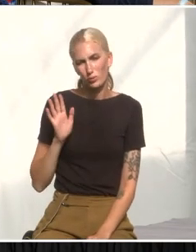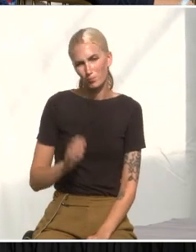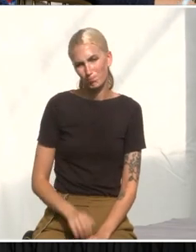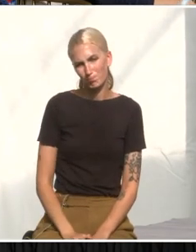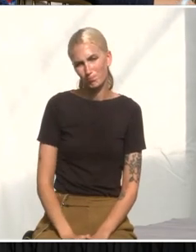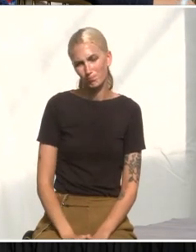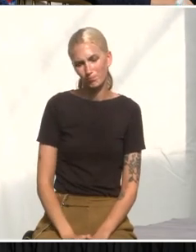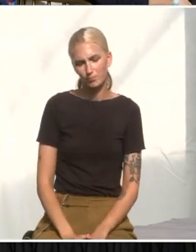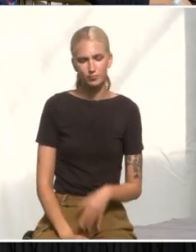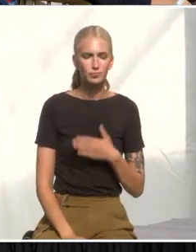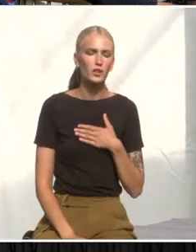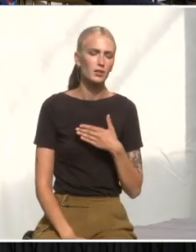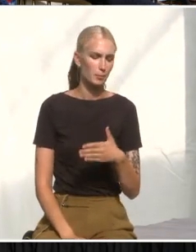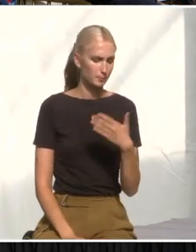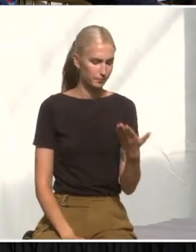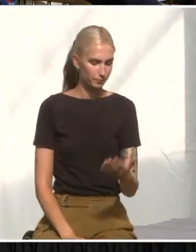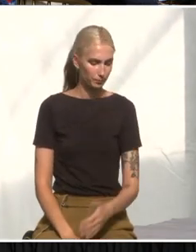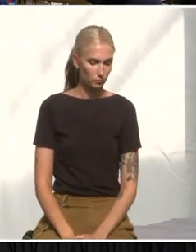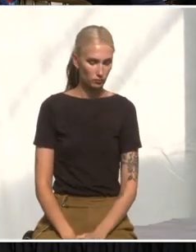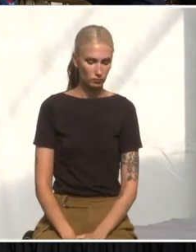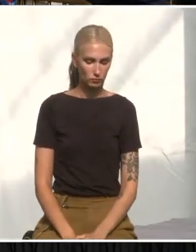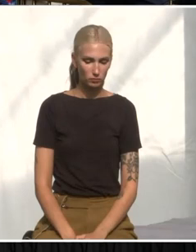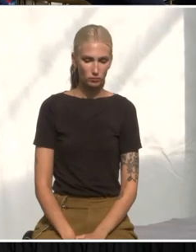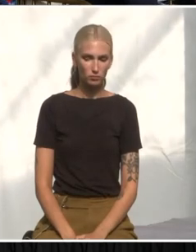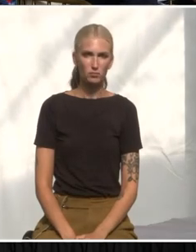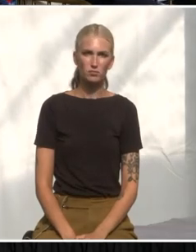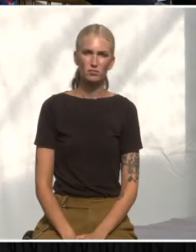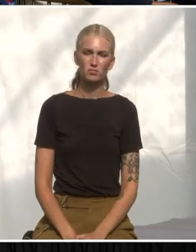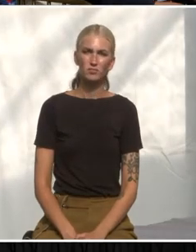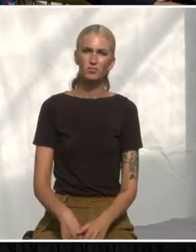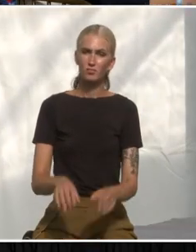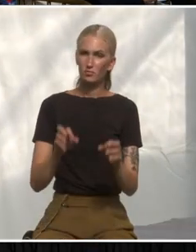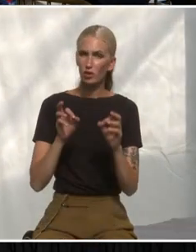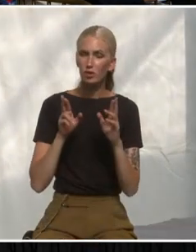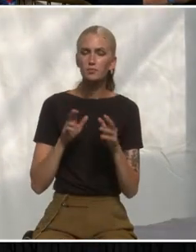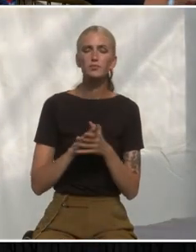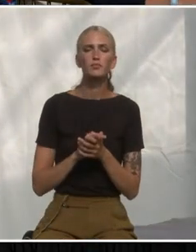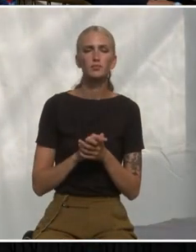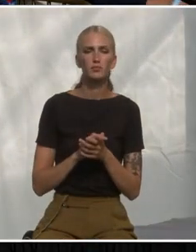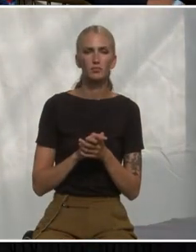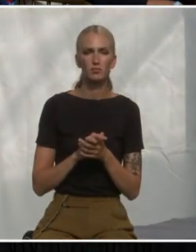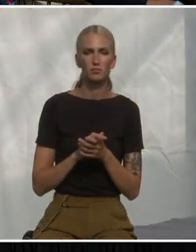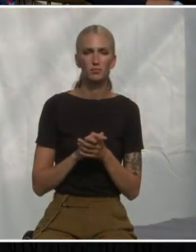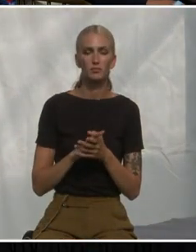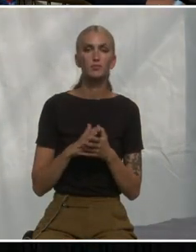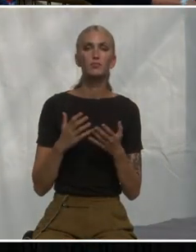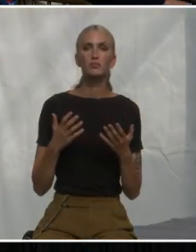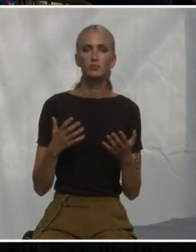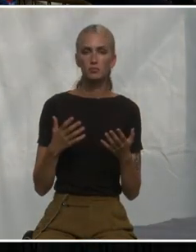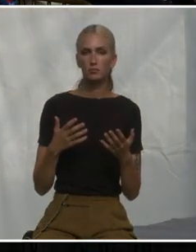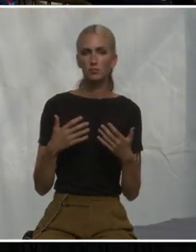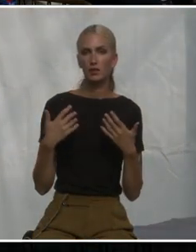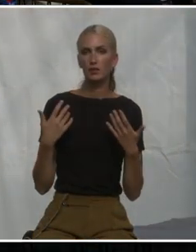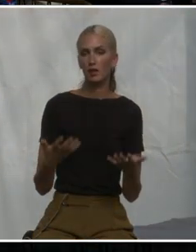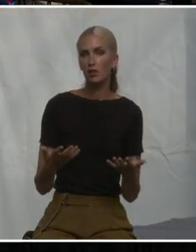Thank you. Yeah, Martin. Okay, so a little bit more of the like a low threshold area